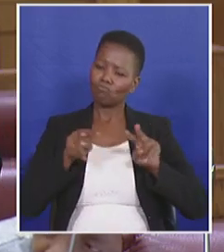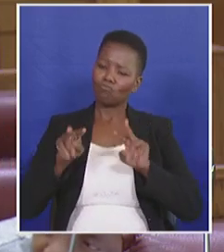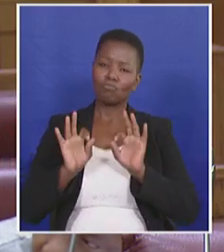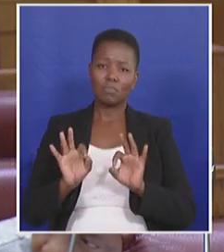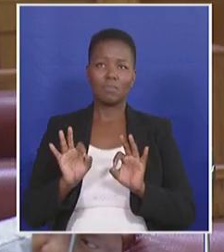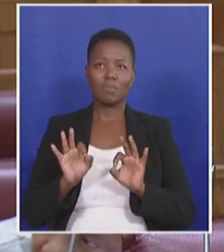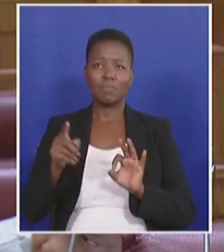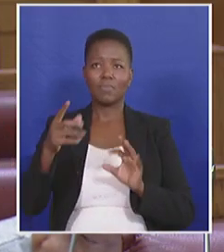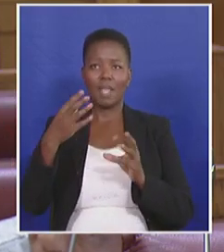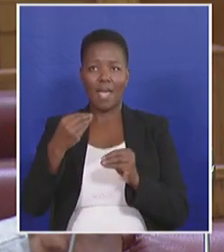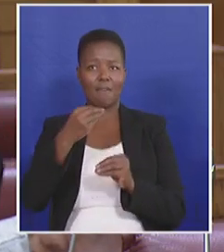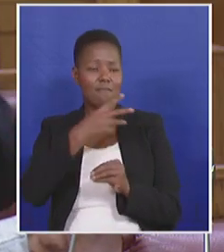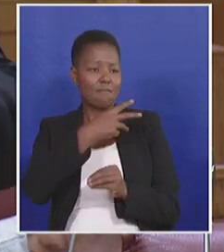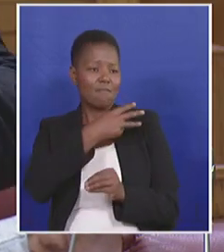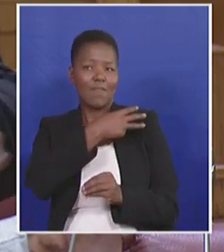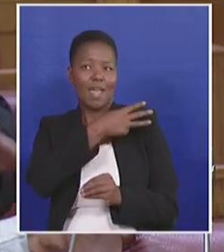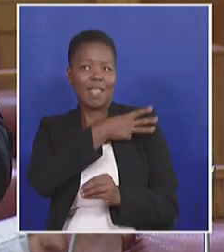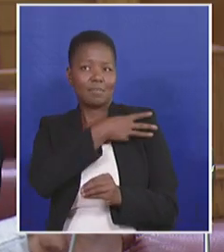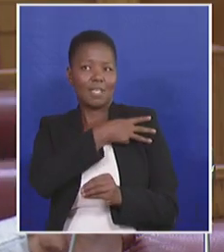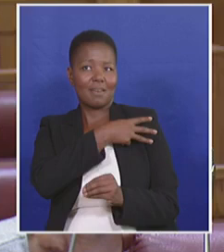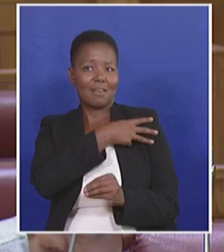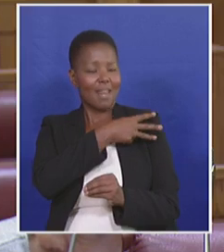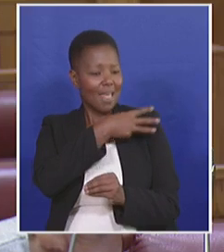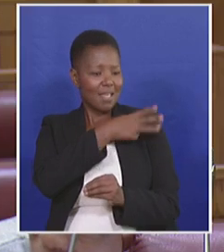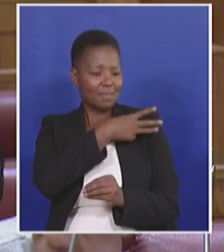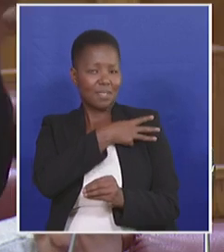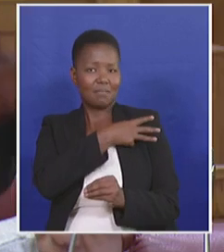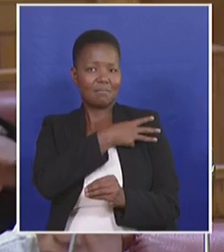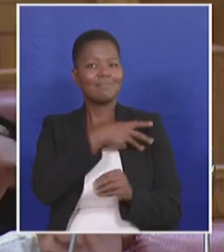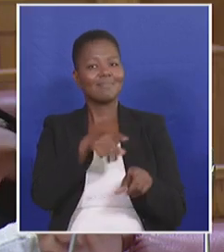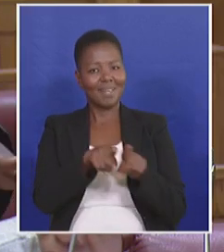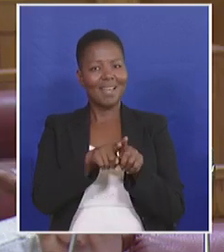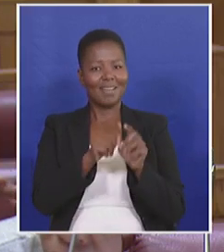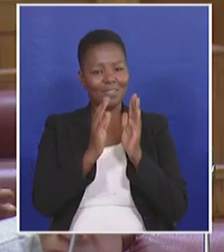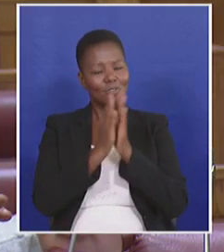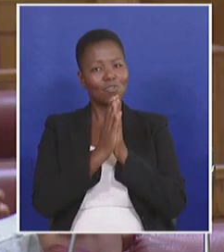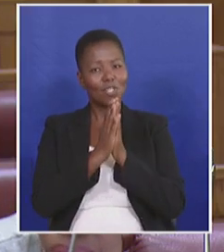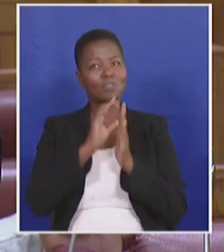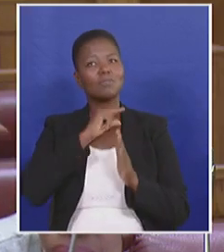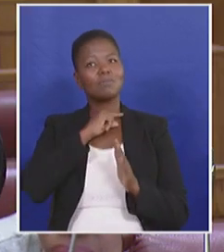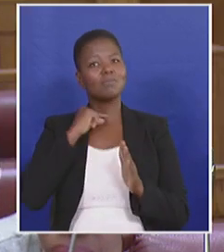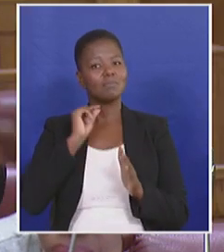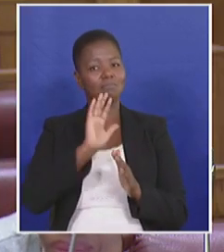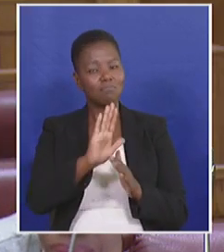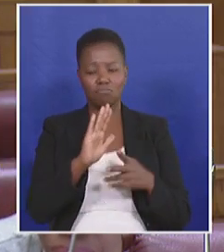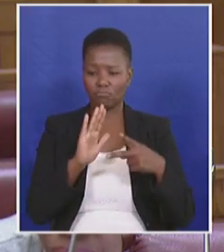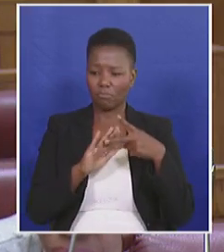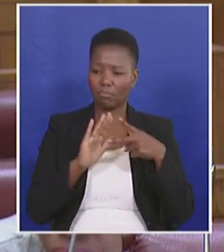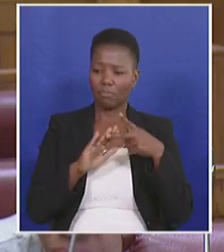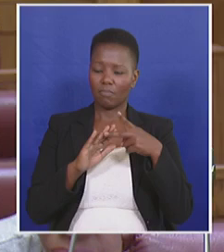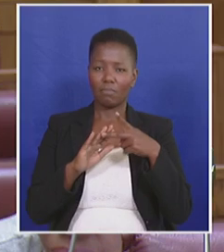a captain is either somebody in the leadership of the church, either a reverend or a